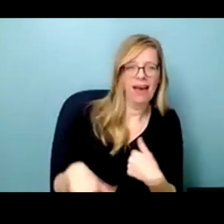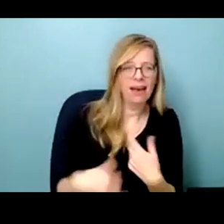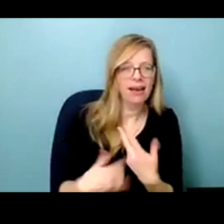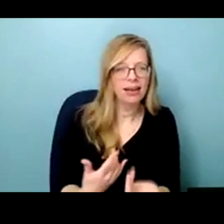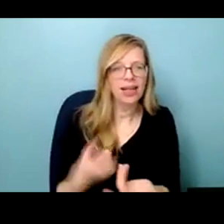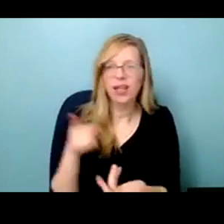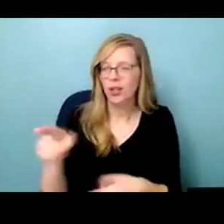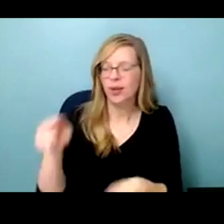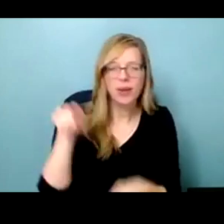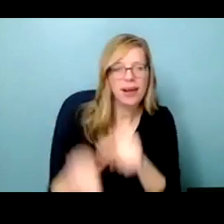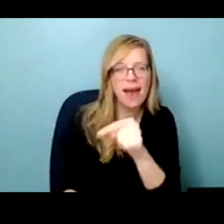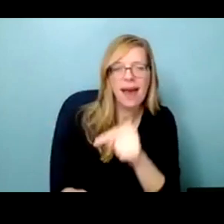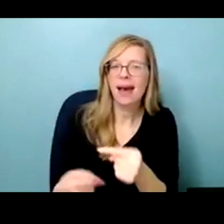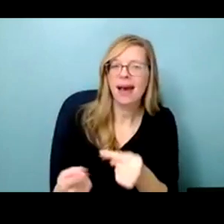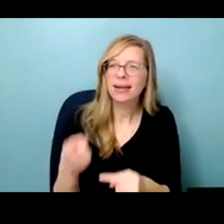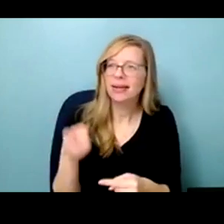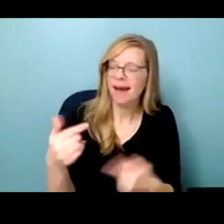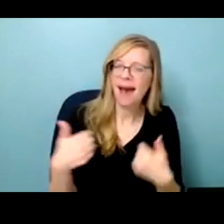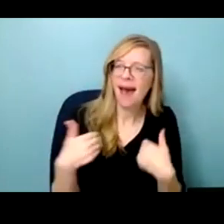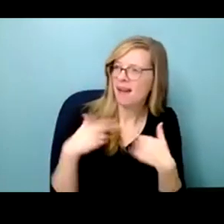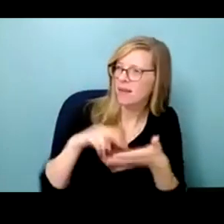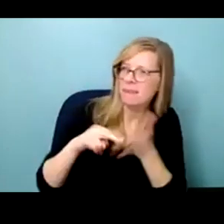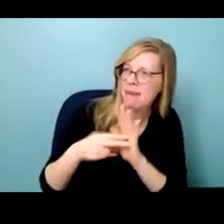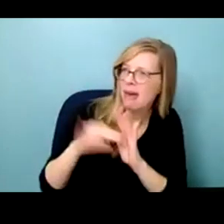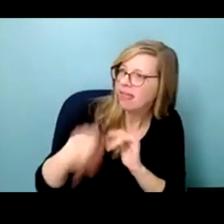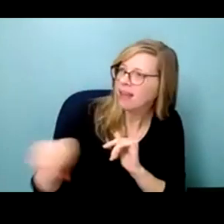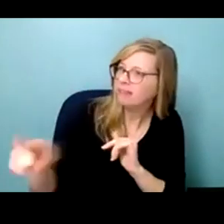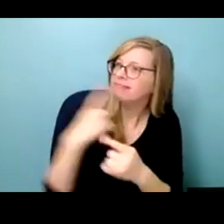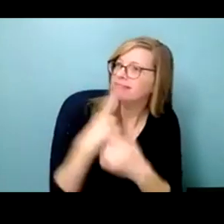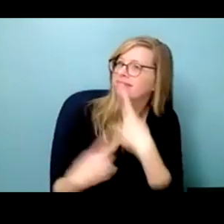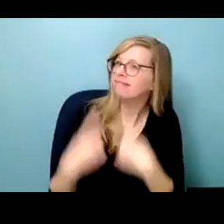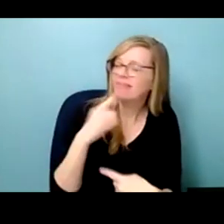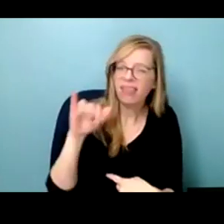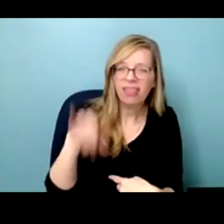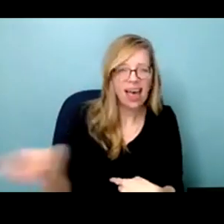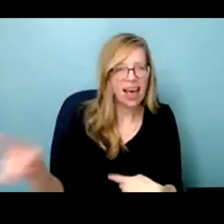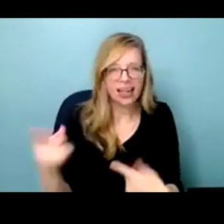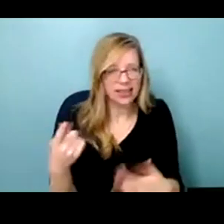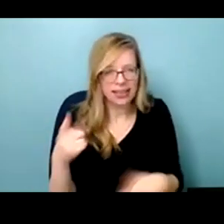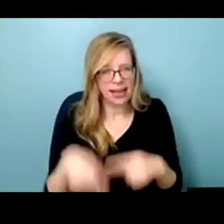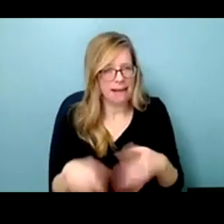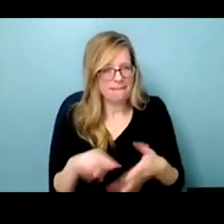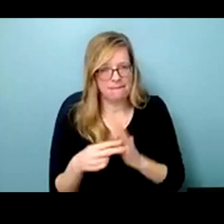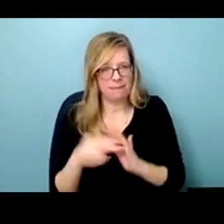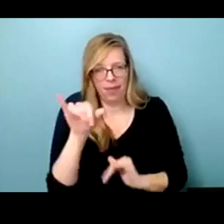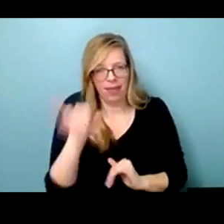You can't have meant things that you said to me.